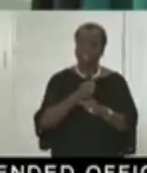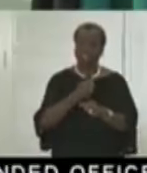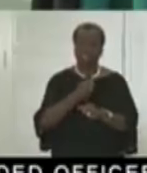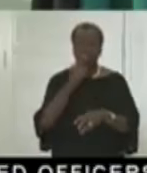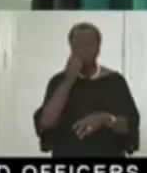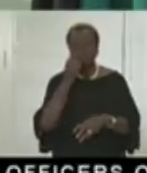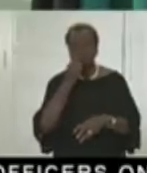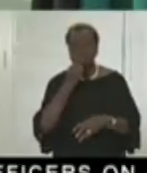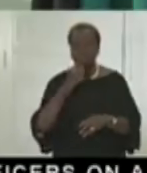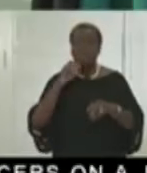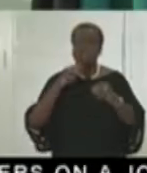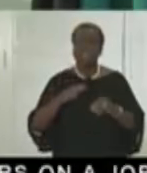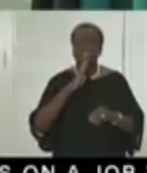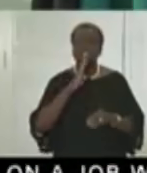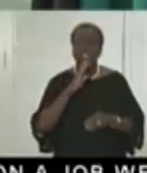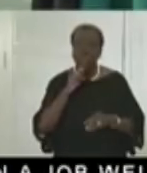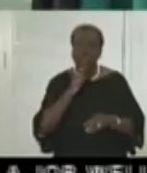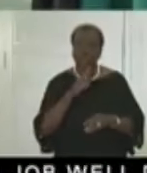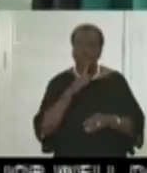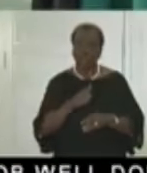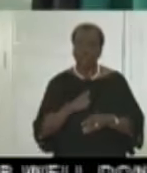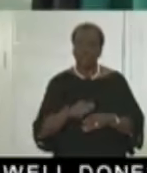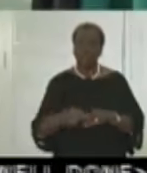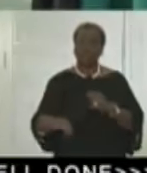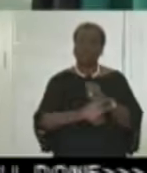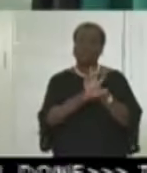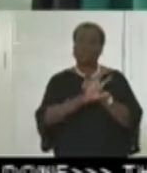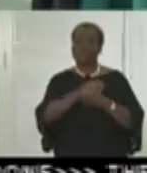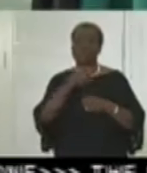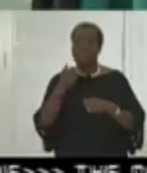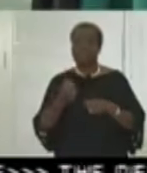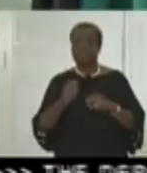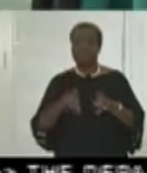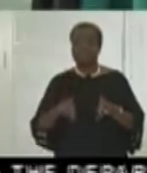sure that we protect each other's health even more so than just worrying about one's own health.